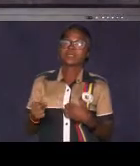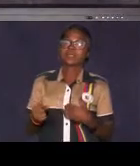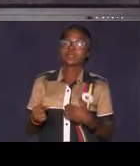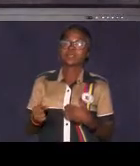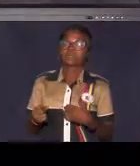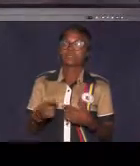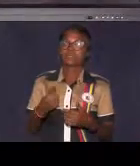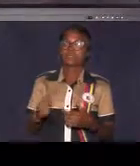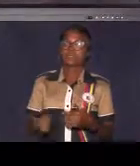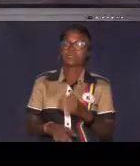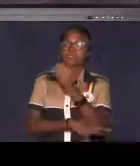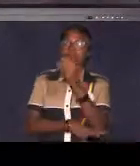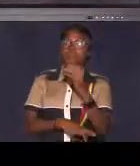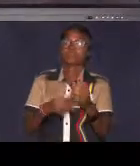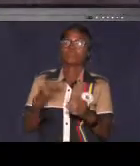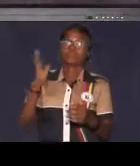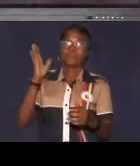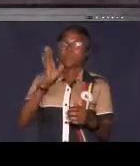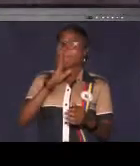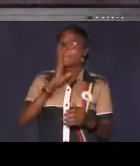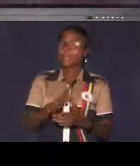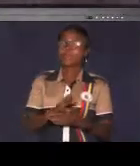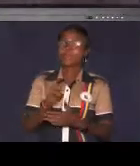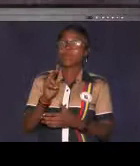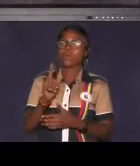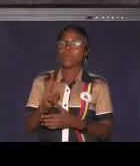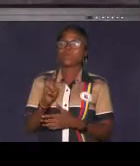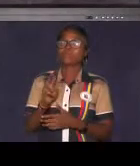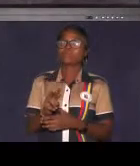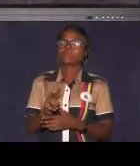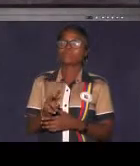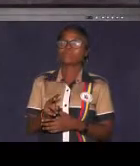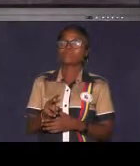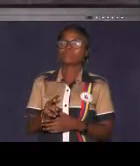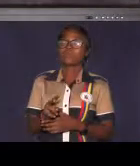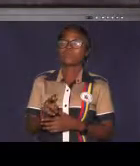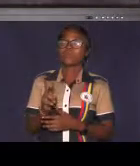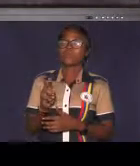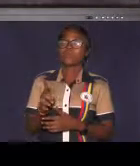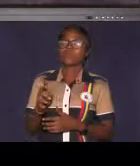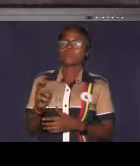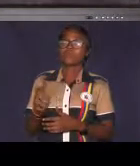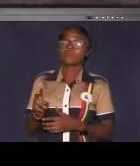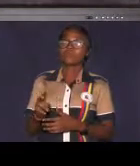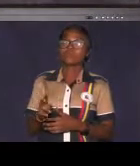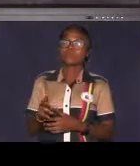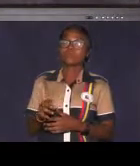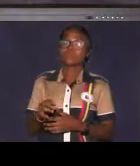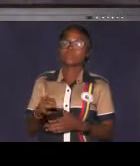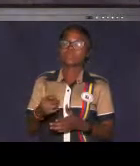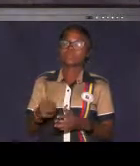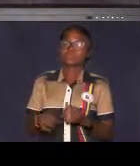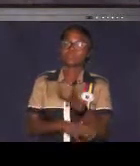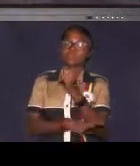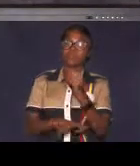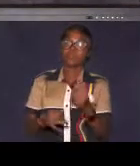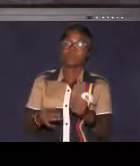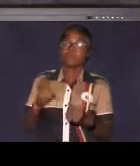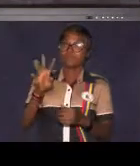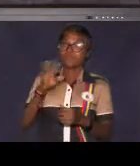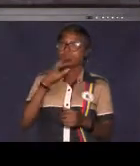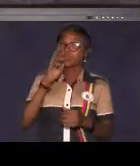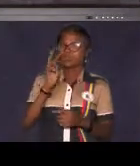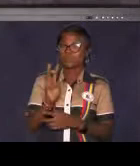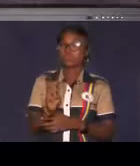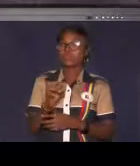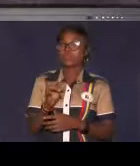4 small squares, but the root will be the number of squares by the side, which is 1, 2. The root is 1, 2. So the root of 4 is 2. And so